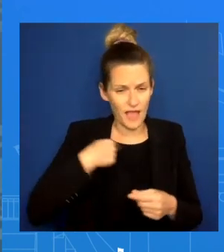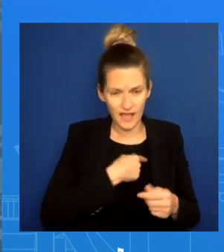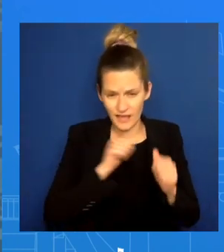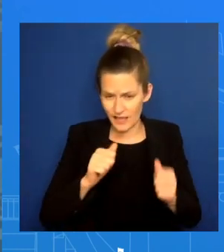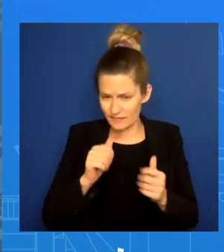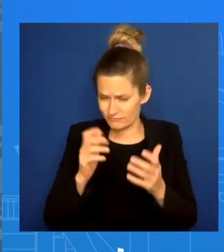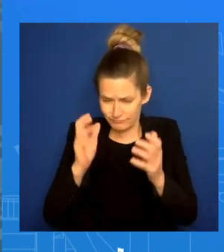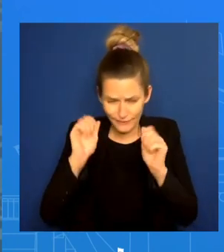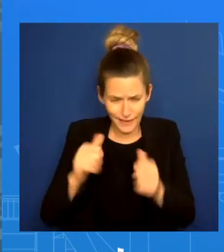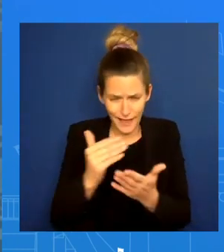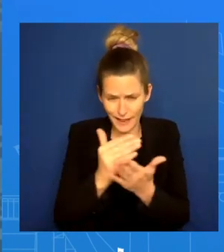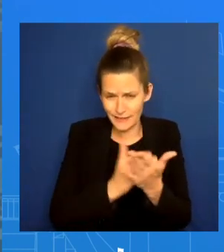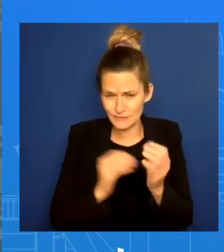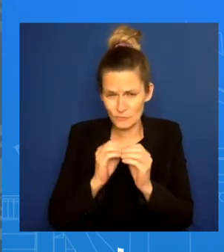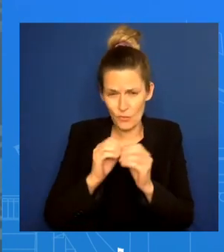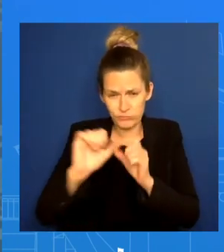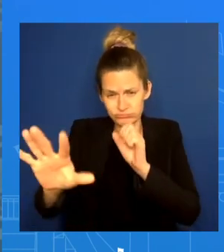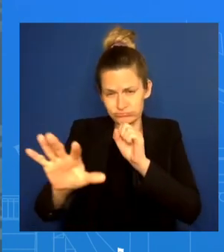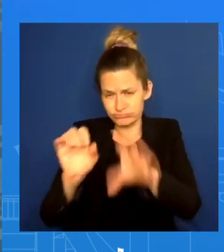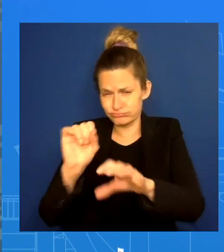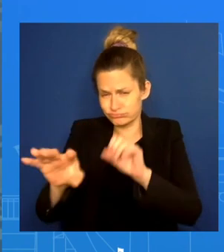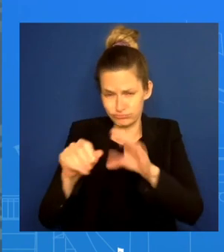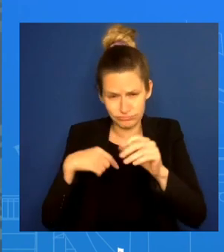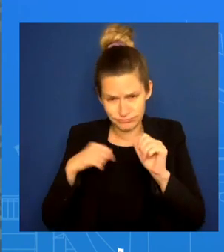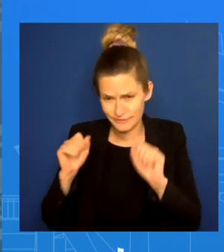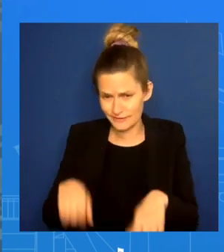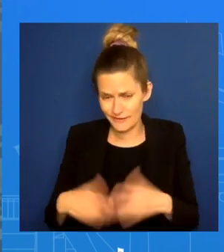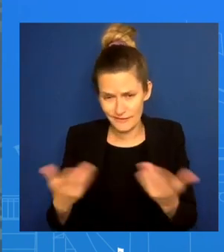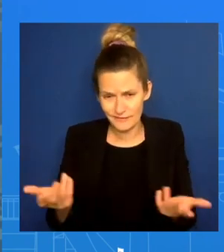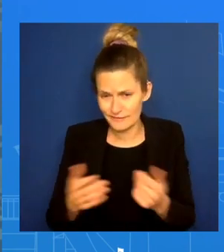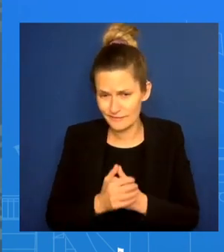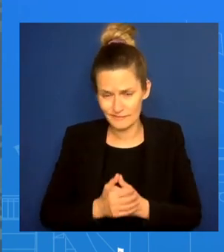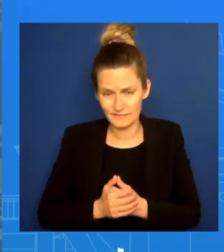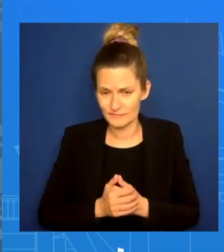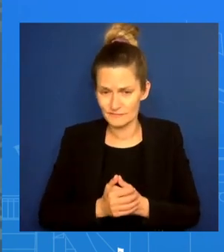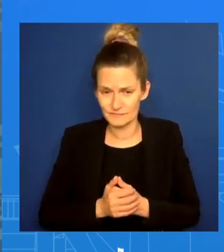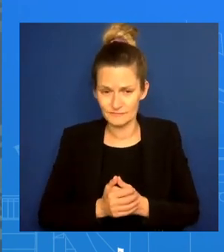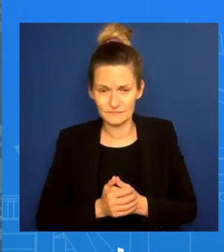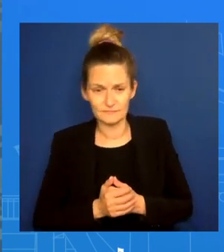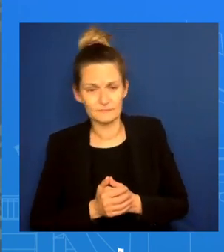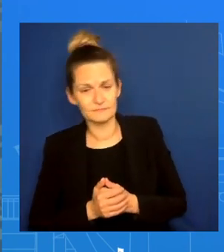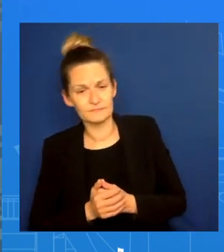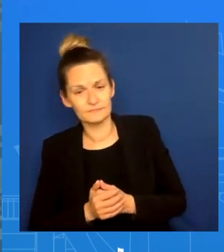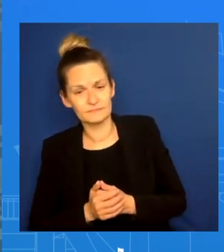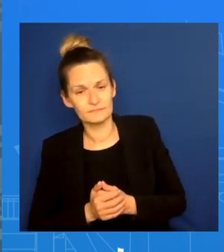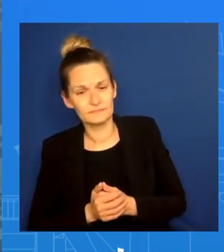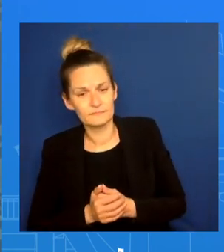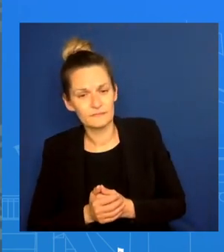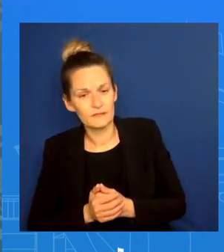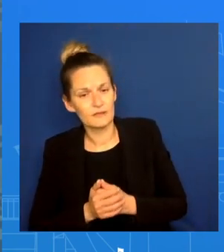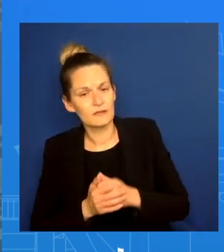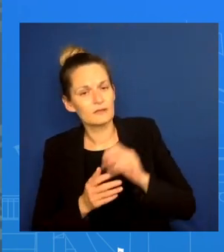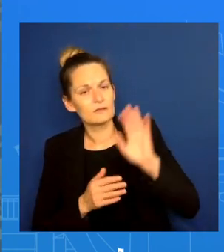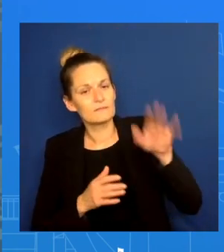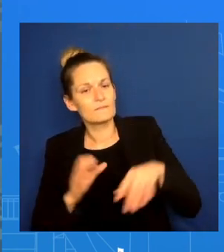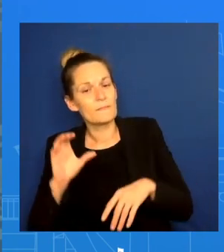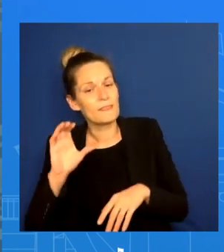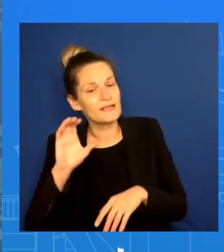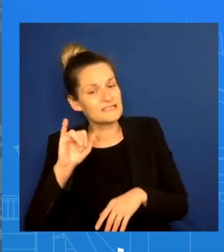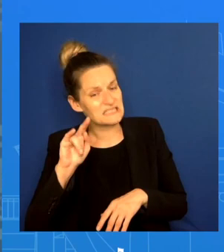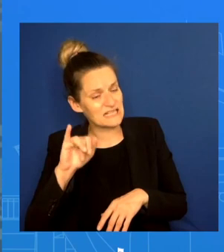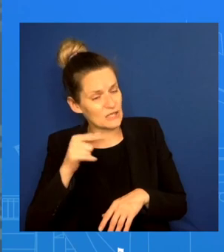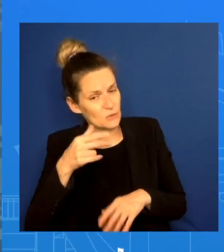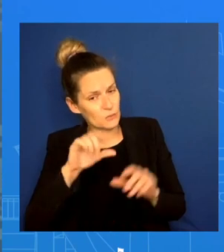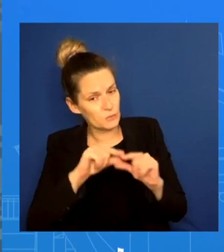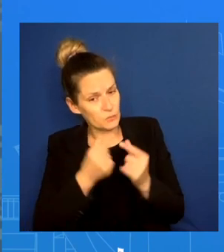this as well. So, you know, Citigroup's Jane Fraser, little of the data I see tells me the U.S. is on